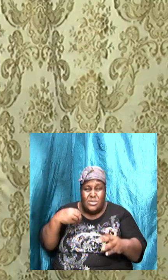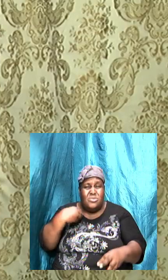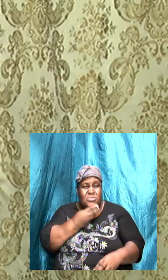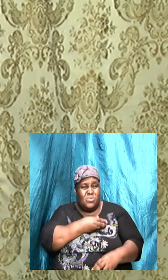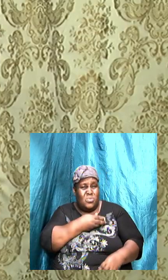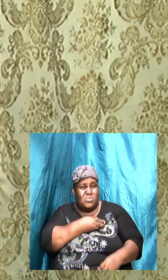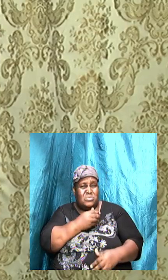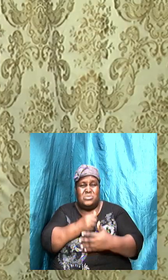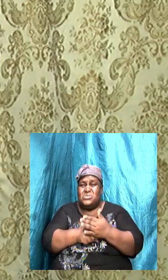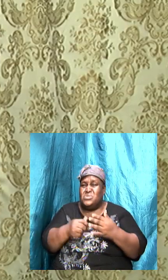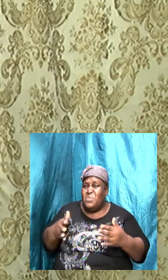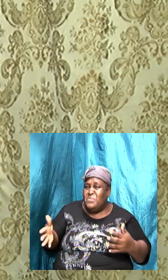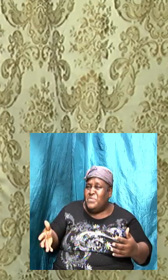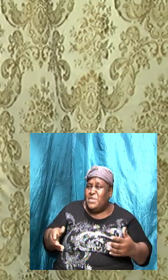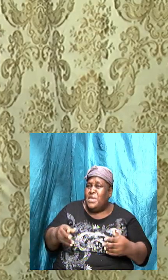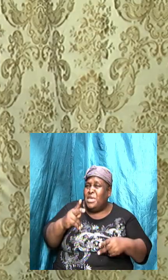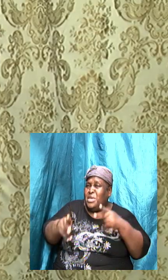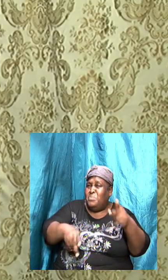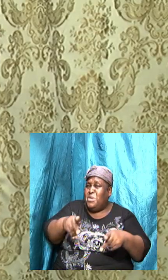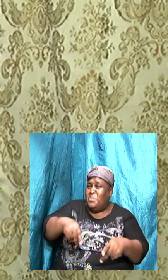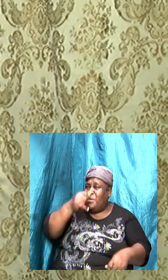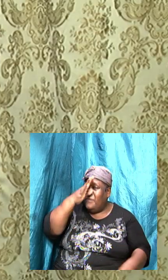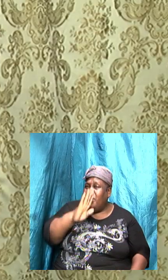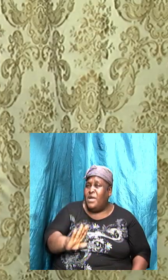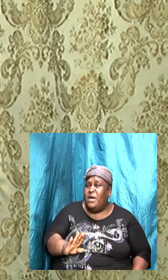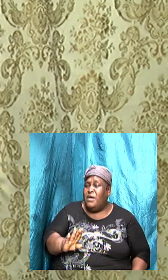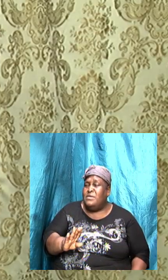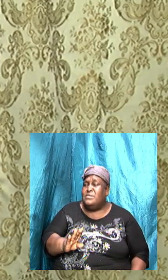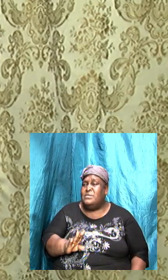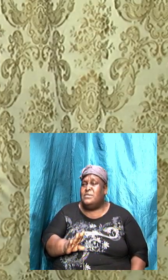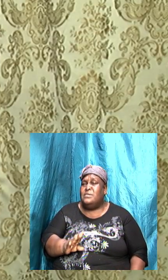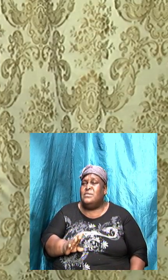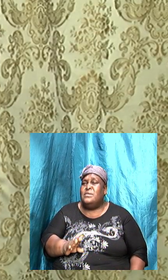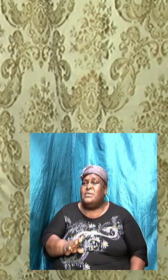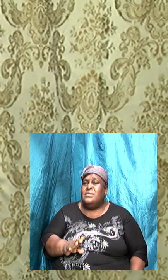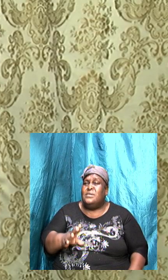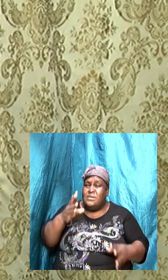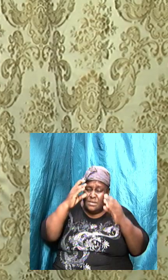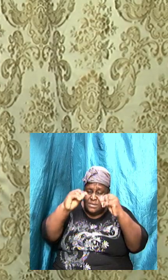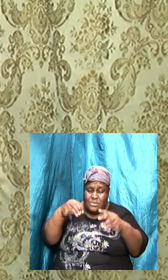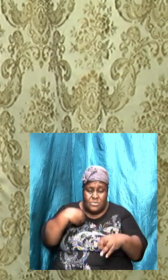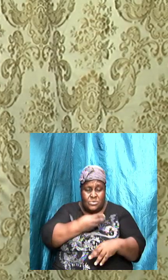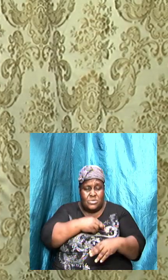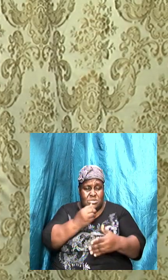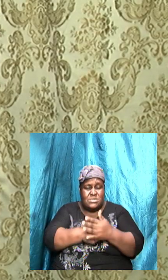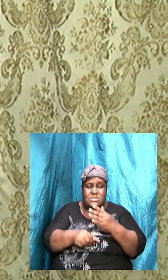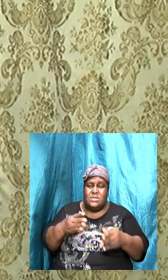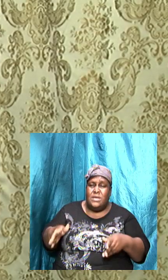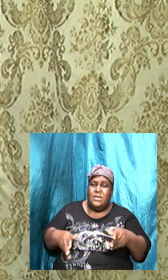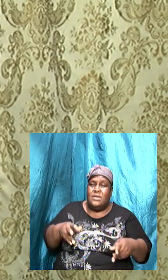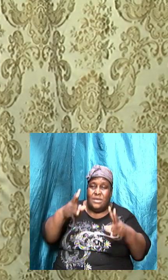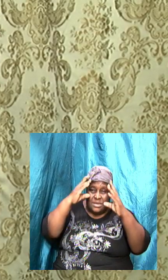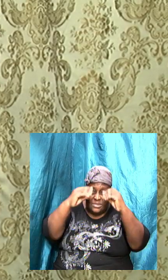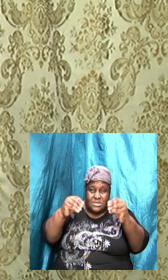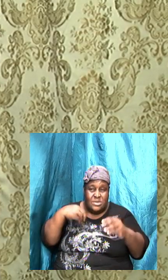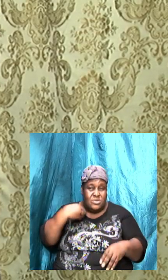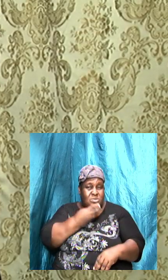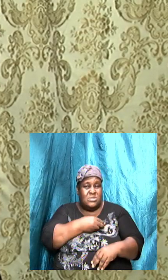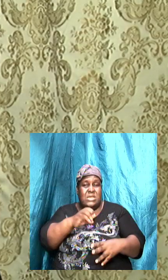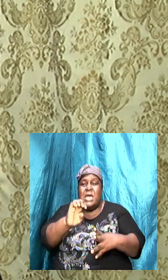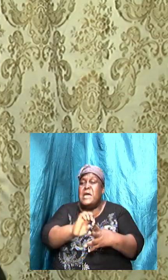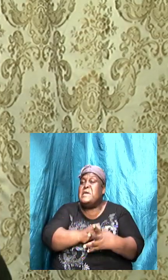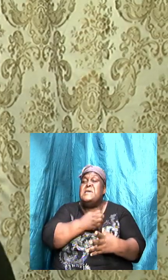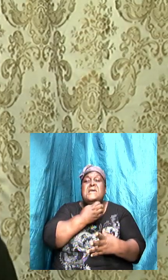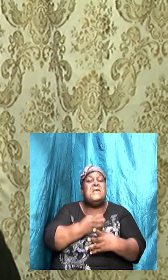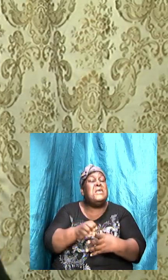something, saints of the Most High God, as we continue recapping. It's teaching us something. It teaches us that even